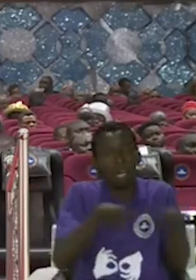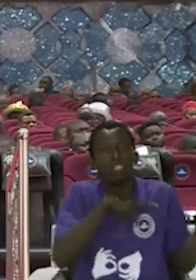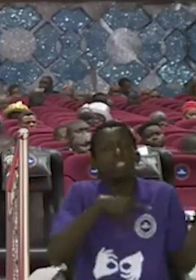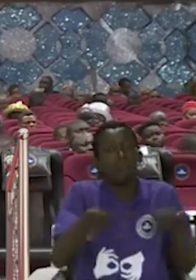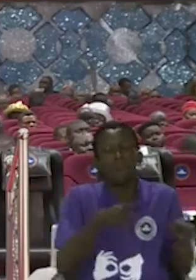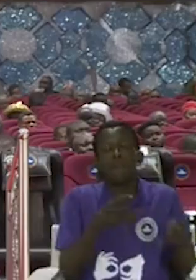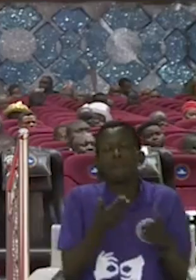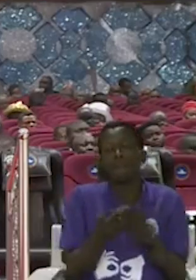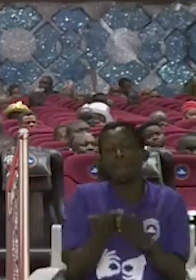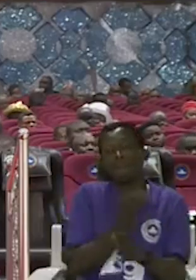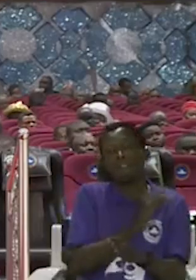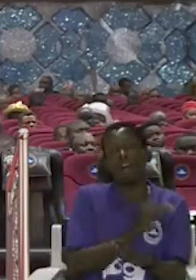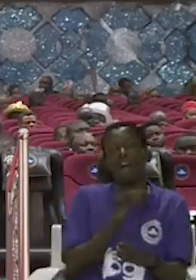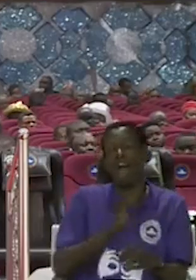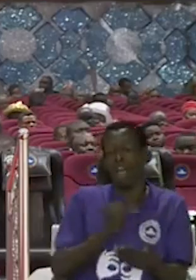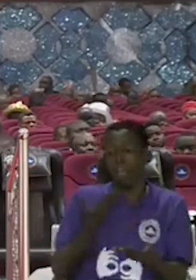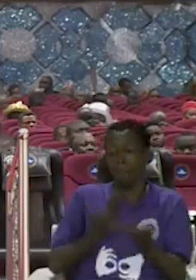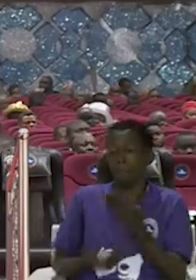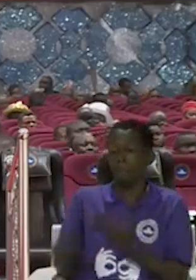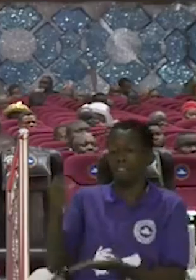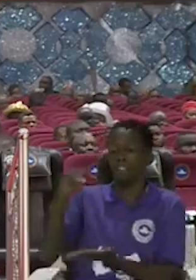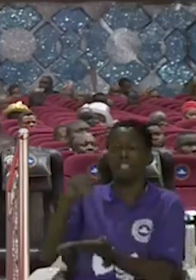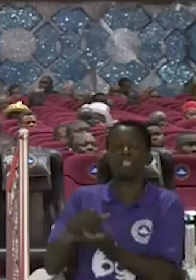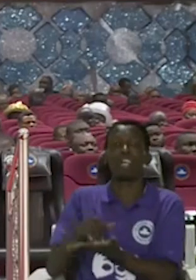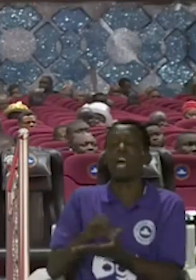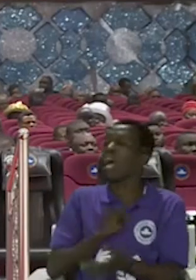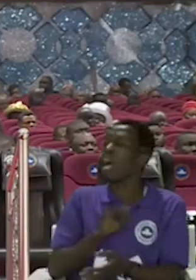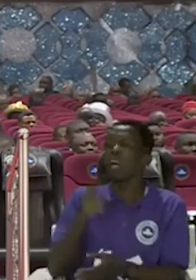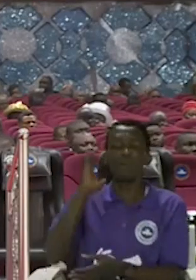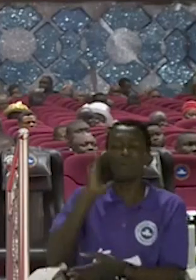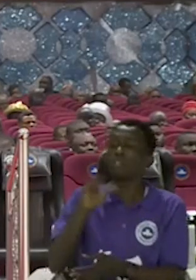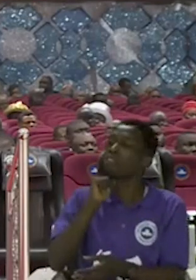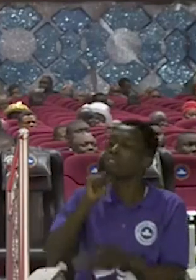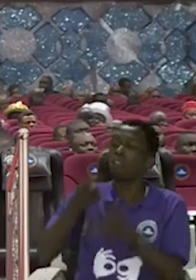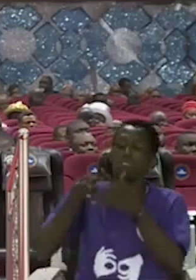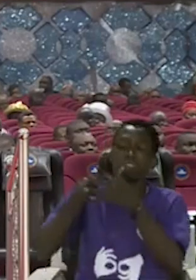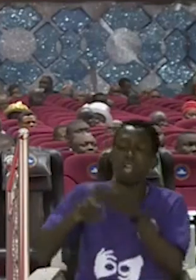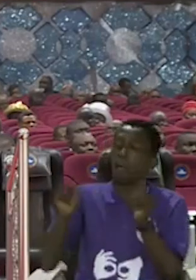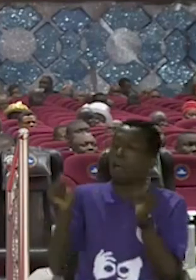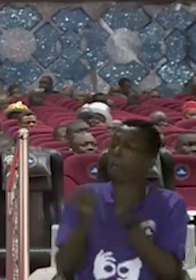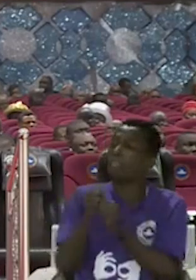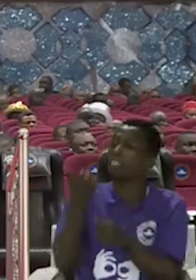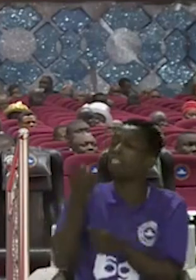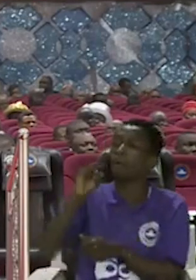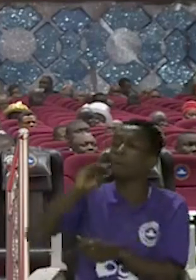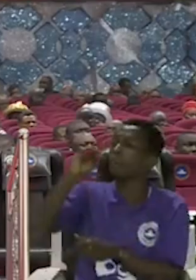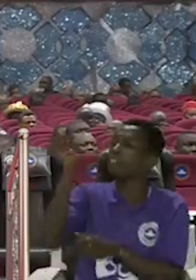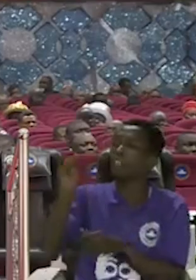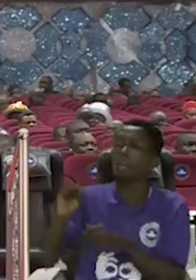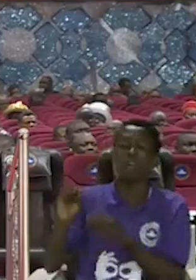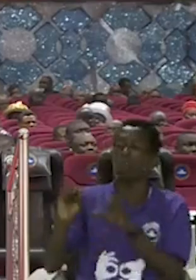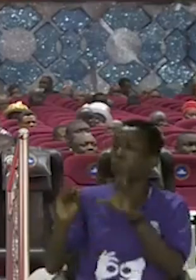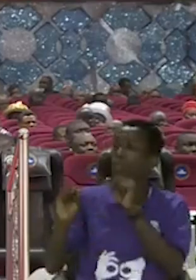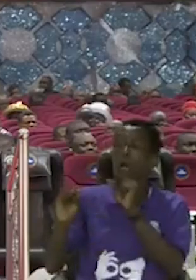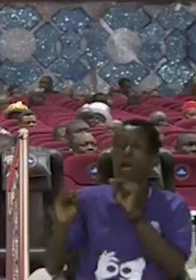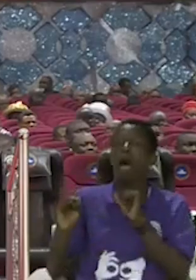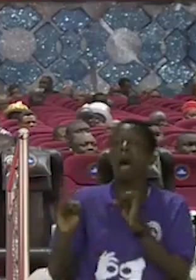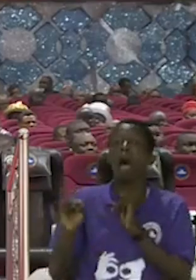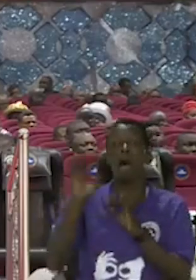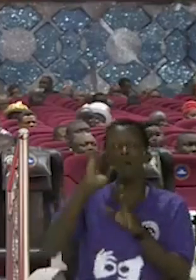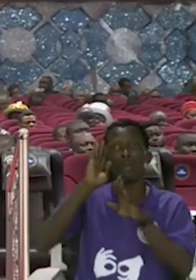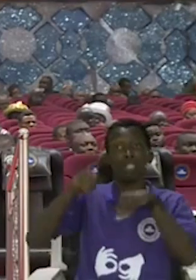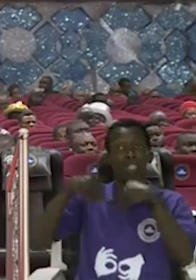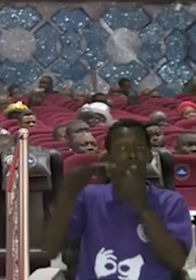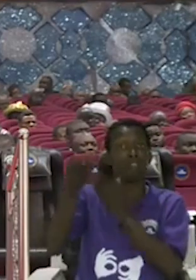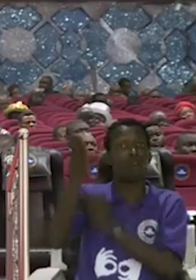am not going to be giving 10%. I will be giving God at least 20% from